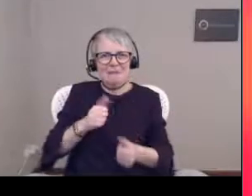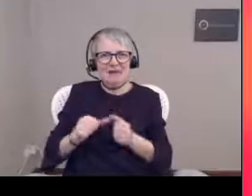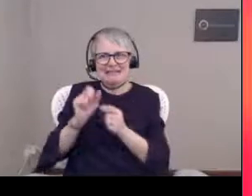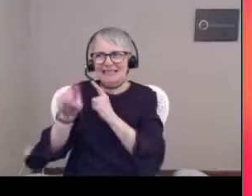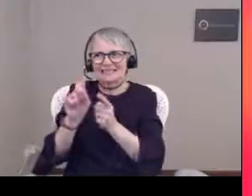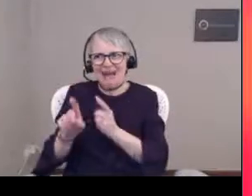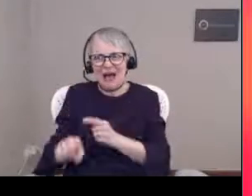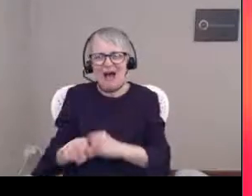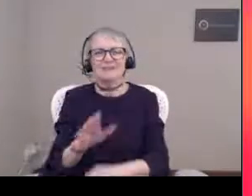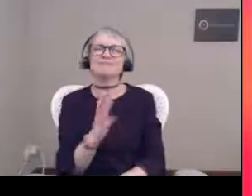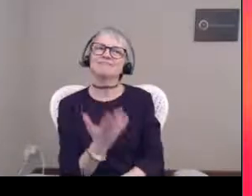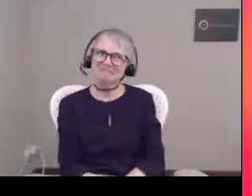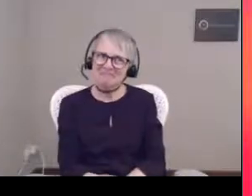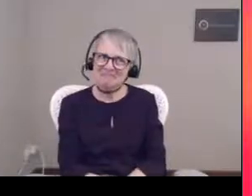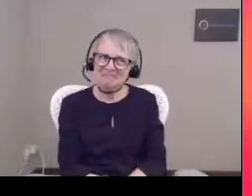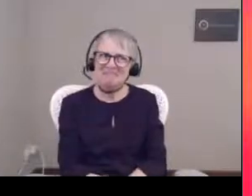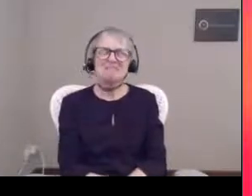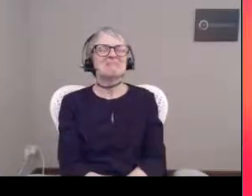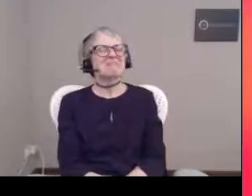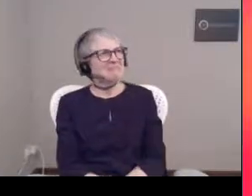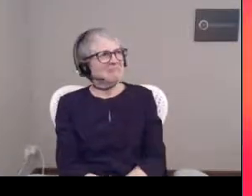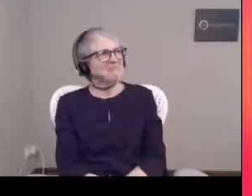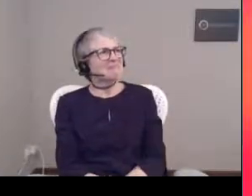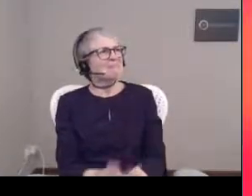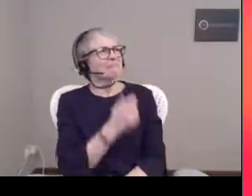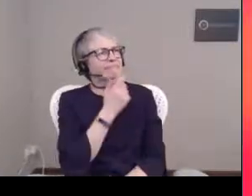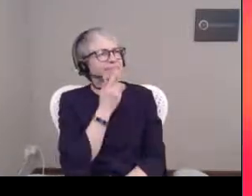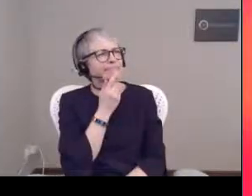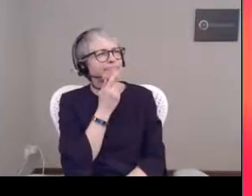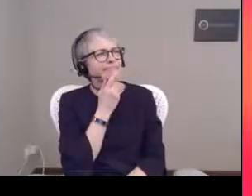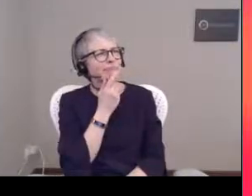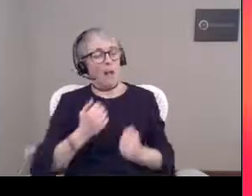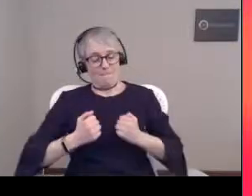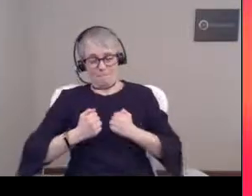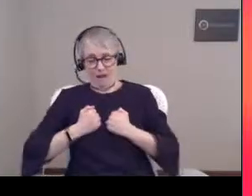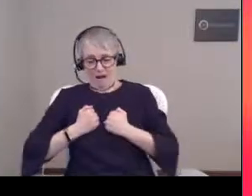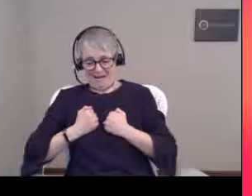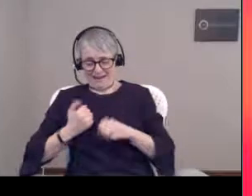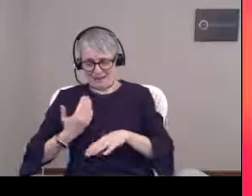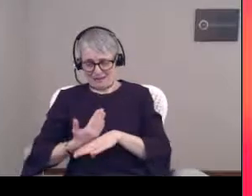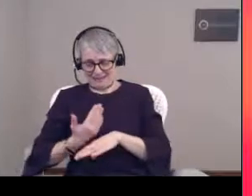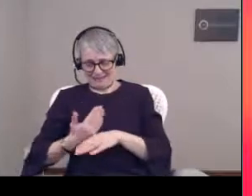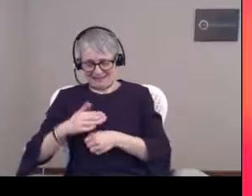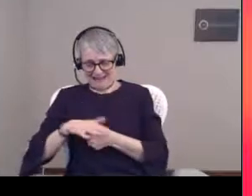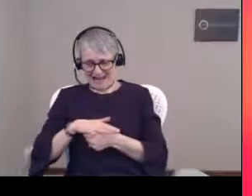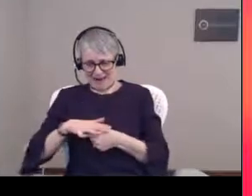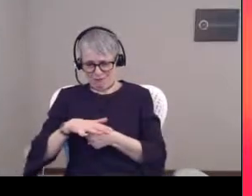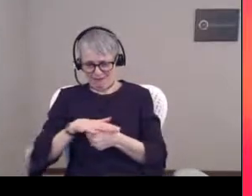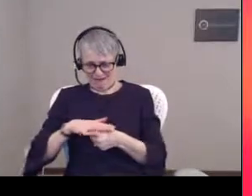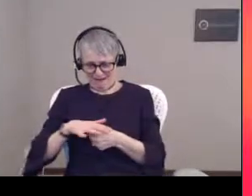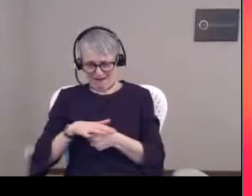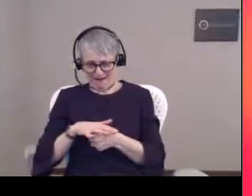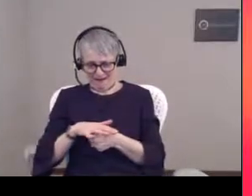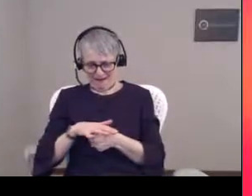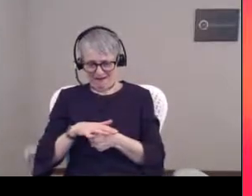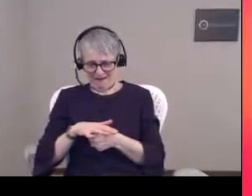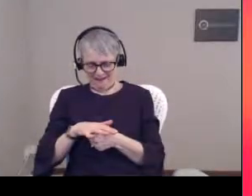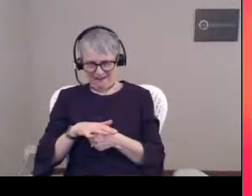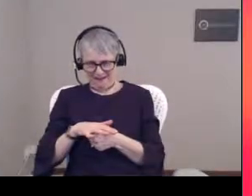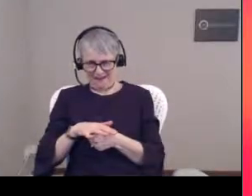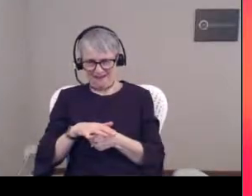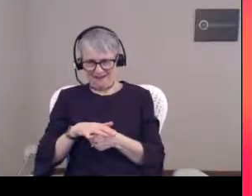So look, in my business areas, because I very much tend to start moving away,